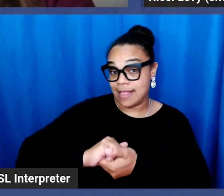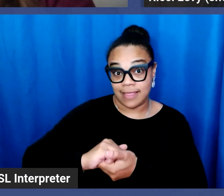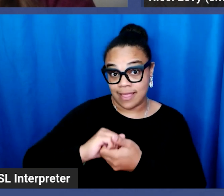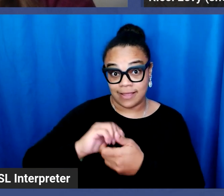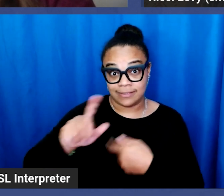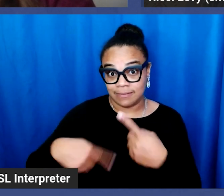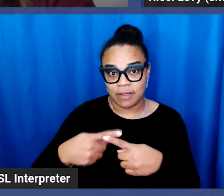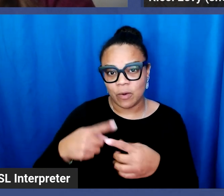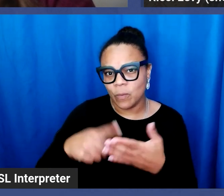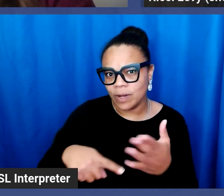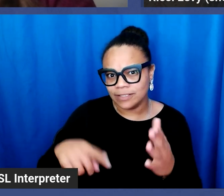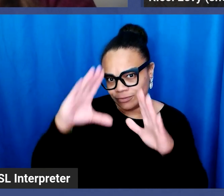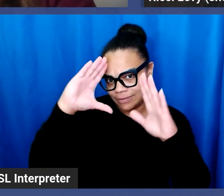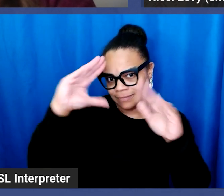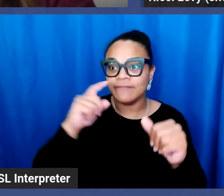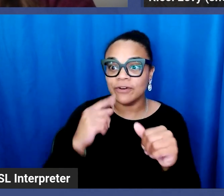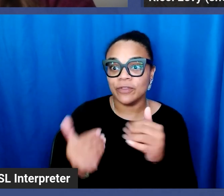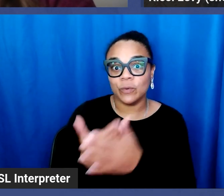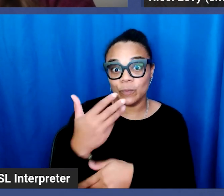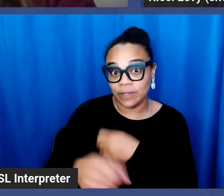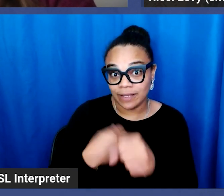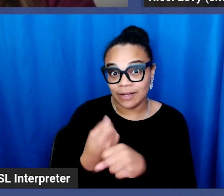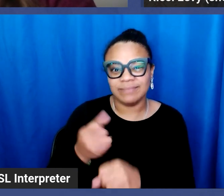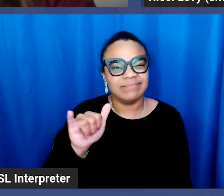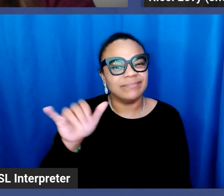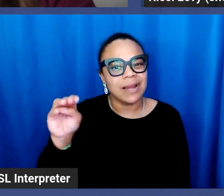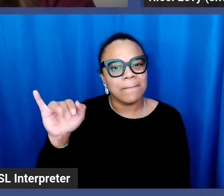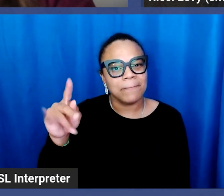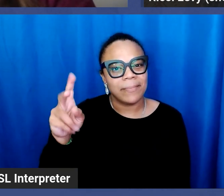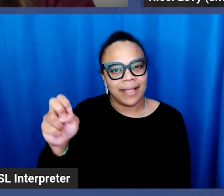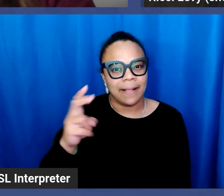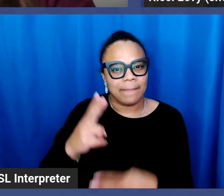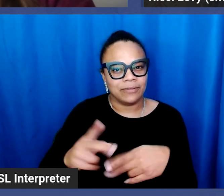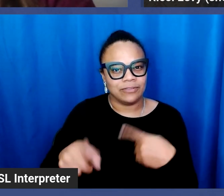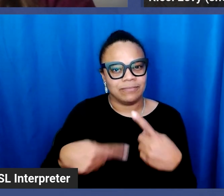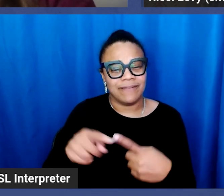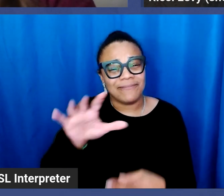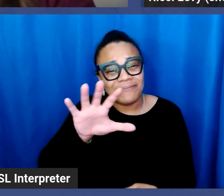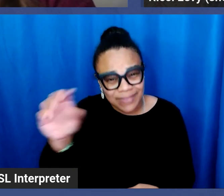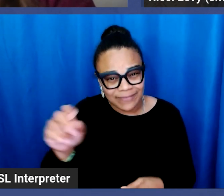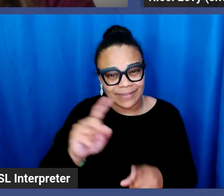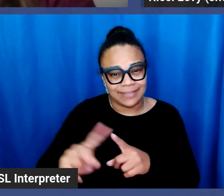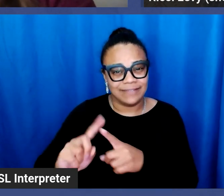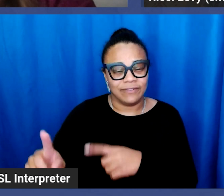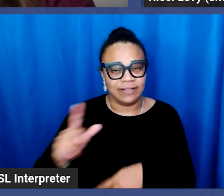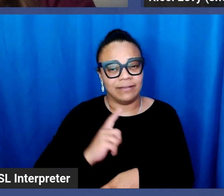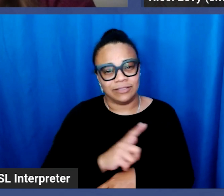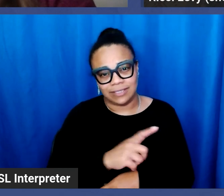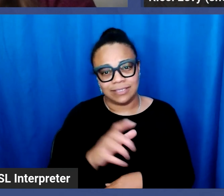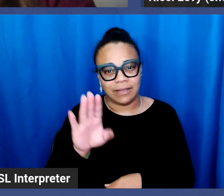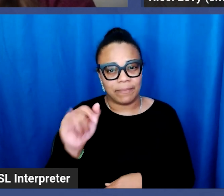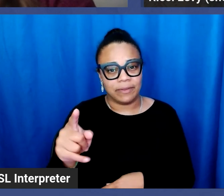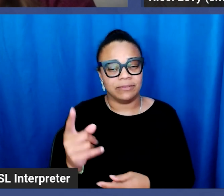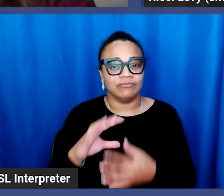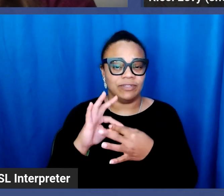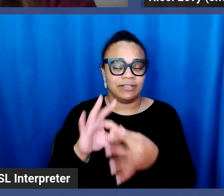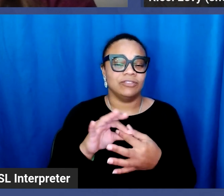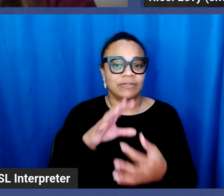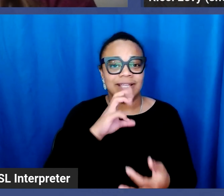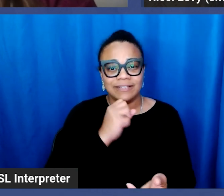will look like in the new year. You know, as Mike mentioned, there were 50 pieces of legislation related to age verification in